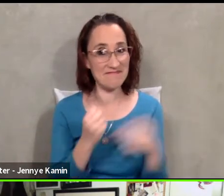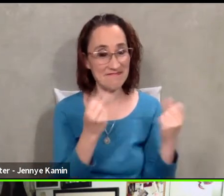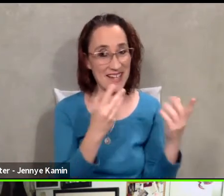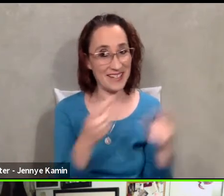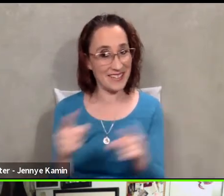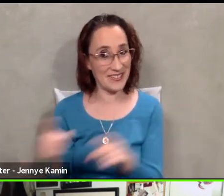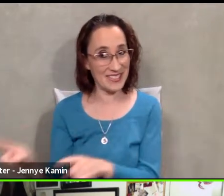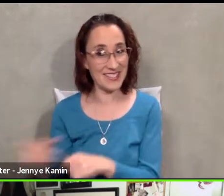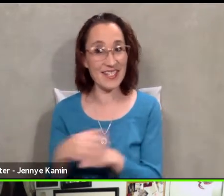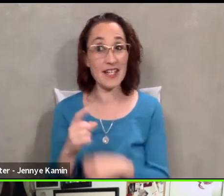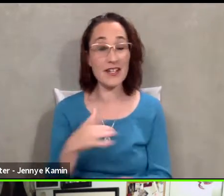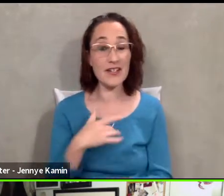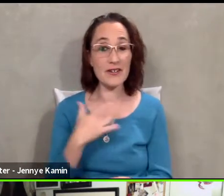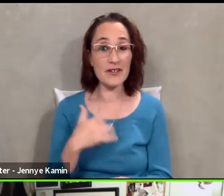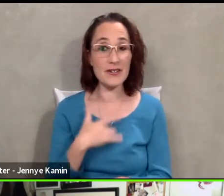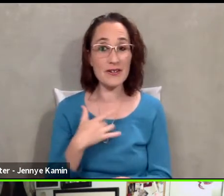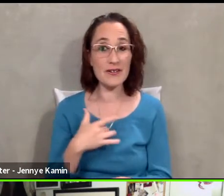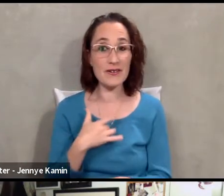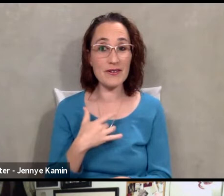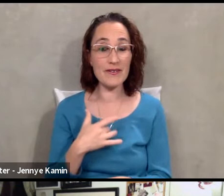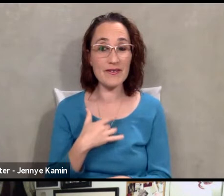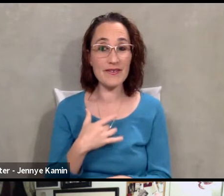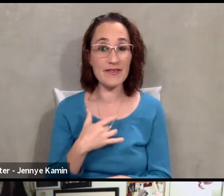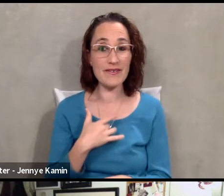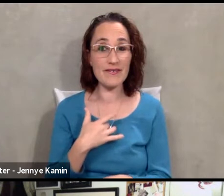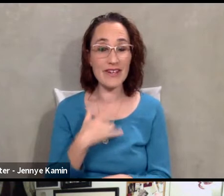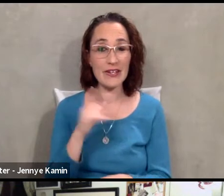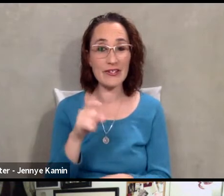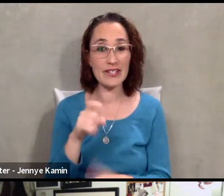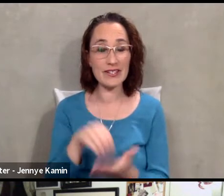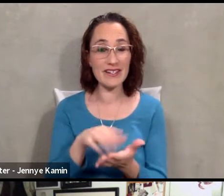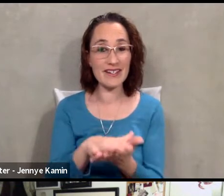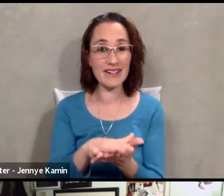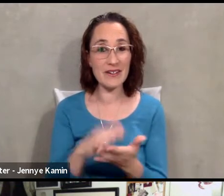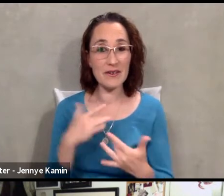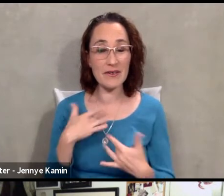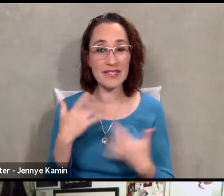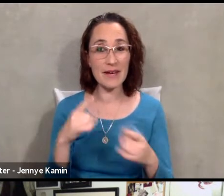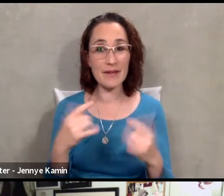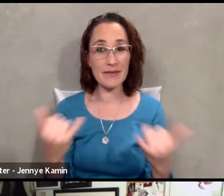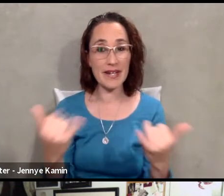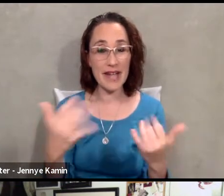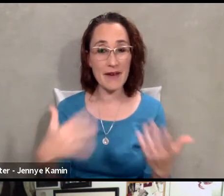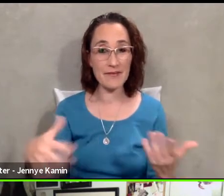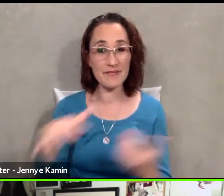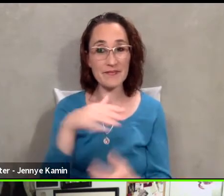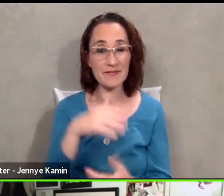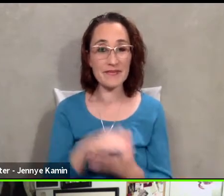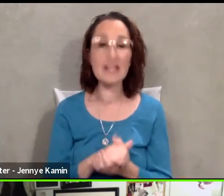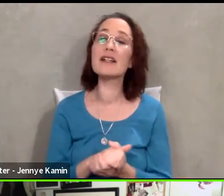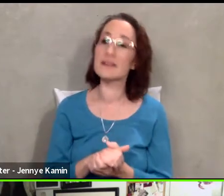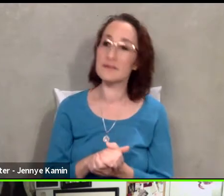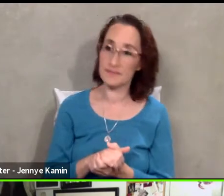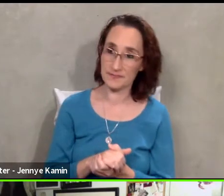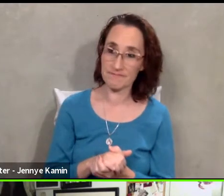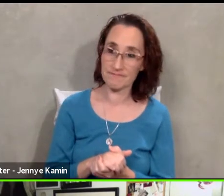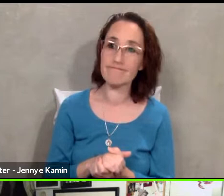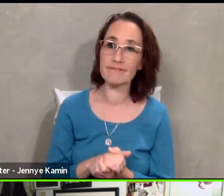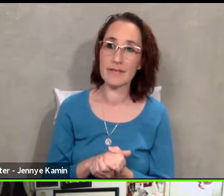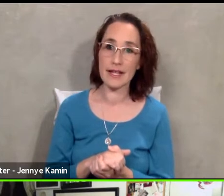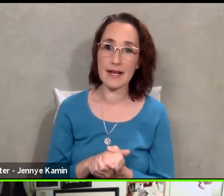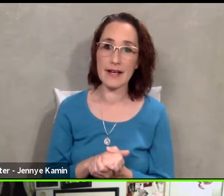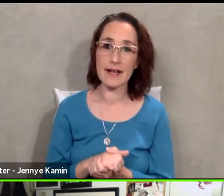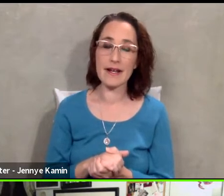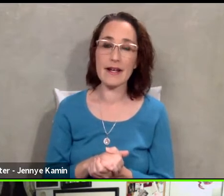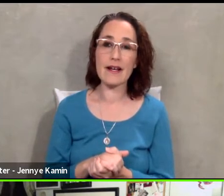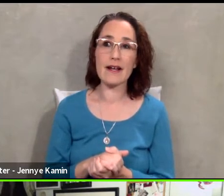What have you felt compelled to document what's going on around us right now? I have.